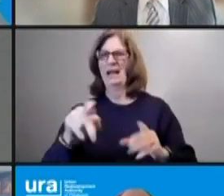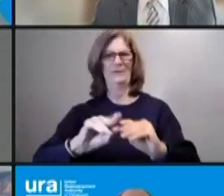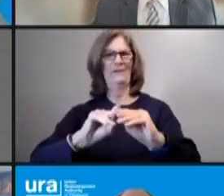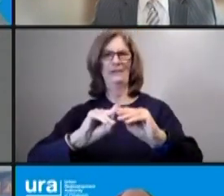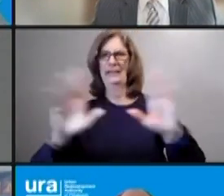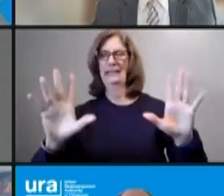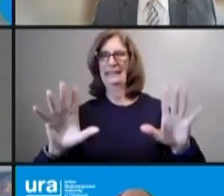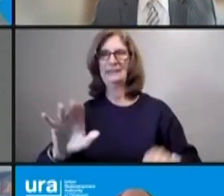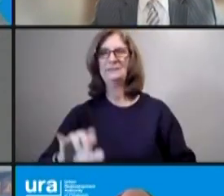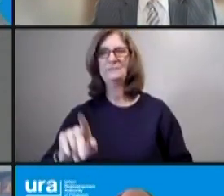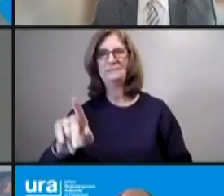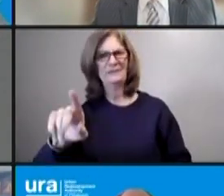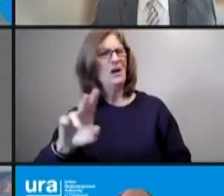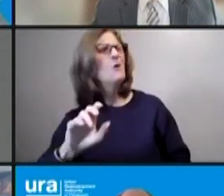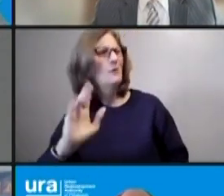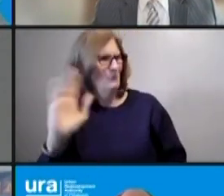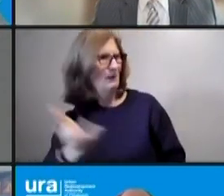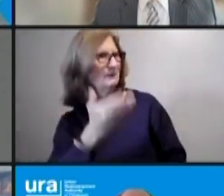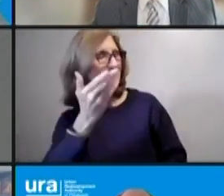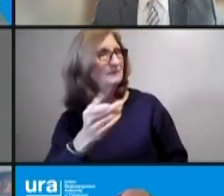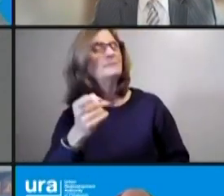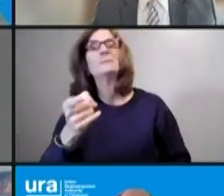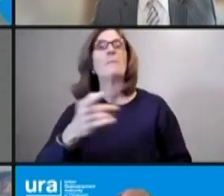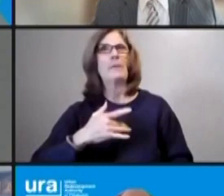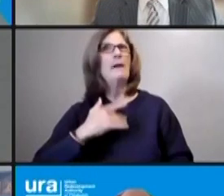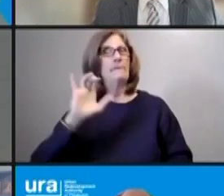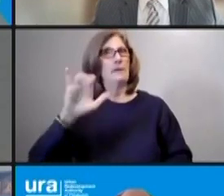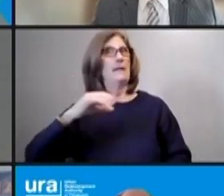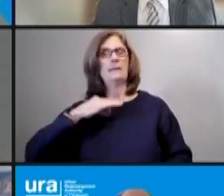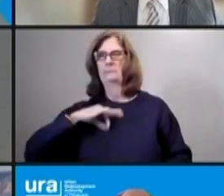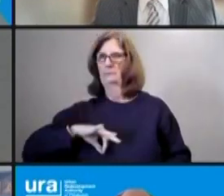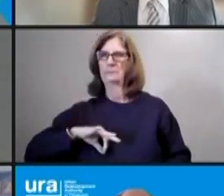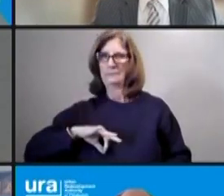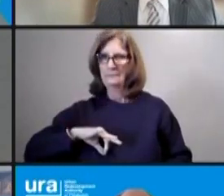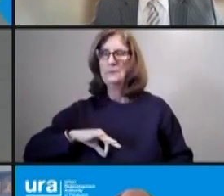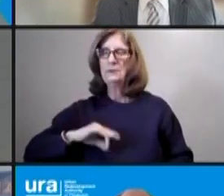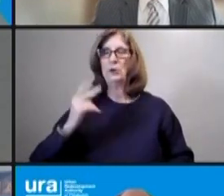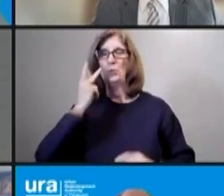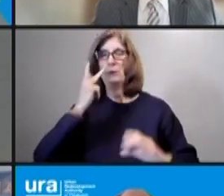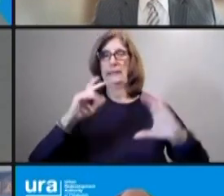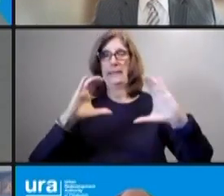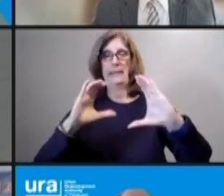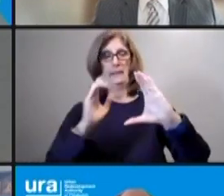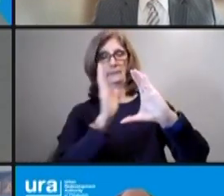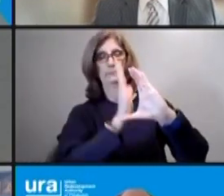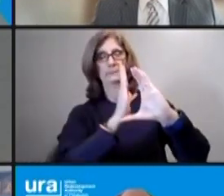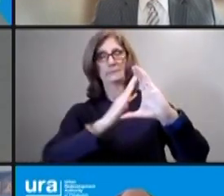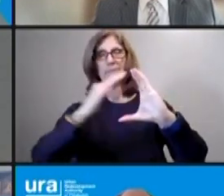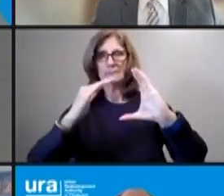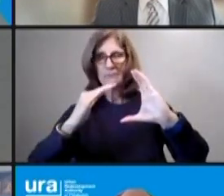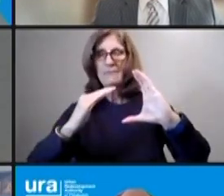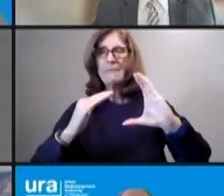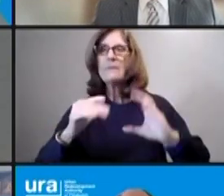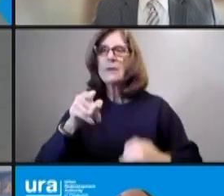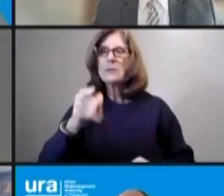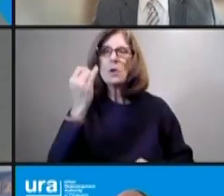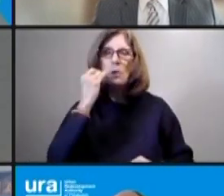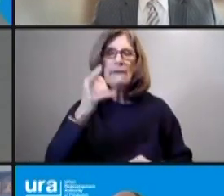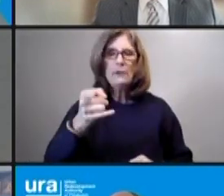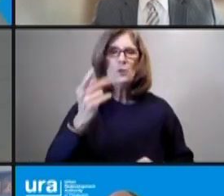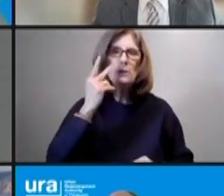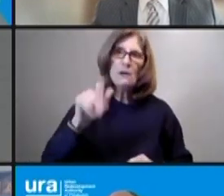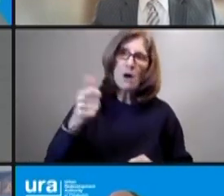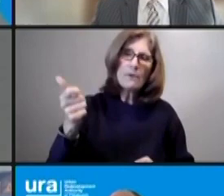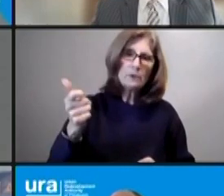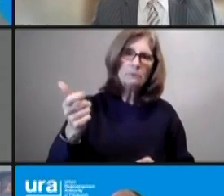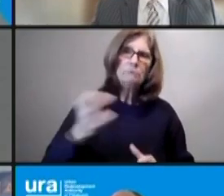No, you're welcome. And, you know, I think it has been very useful to see that information as well. So, you know, if there's anything else that comes up along the way, just let